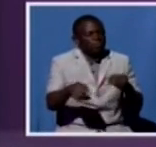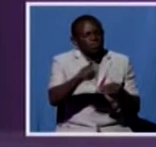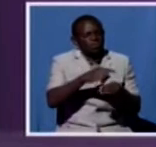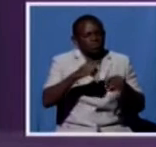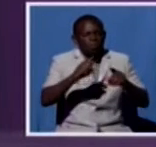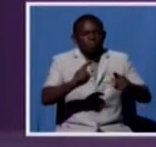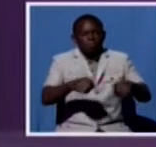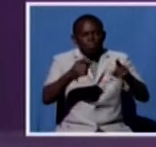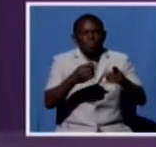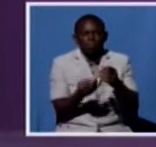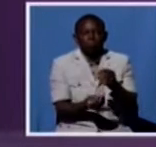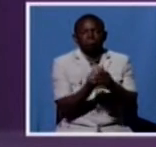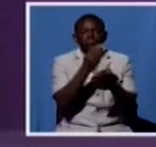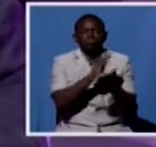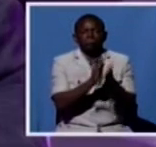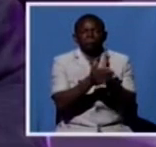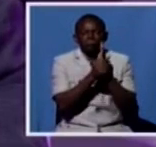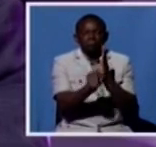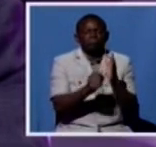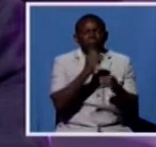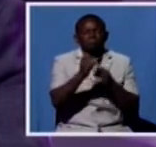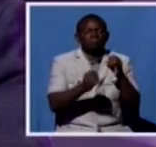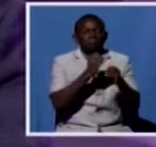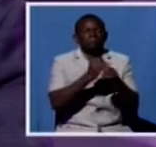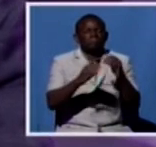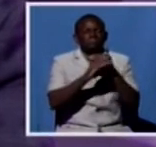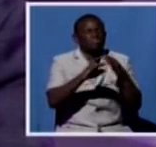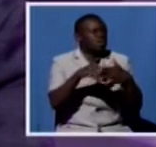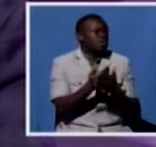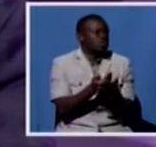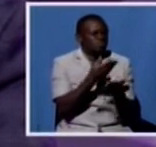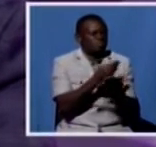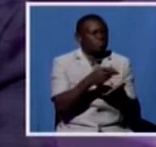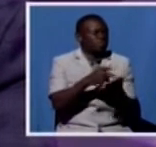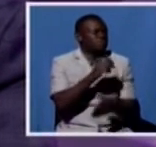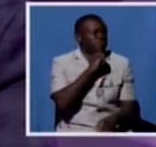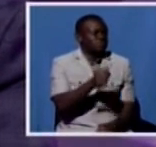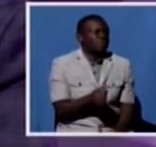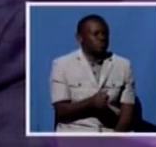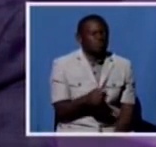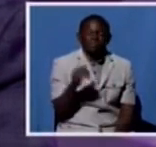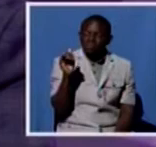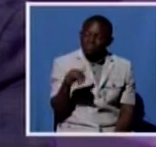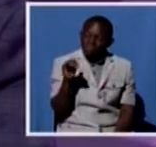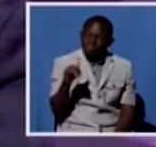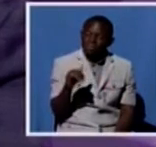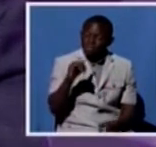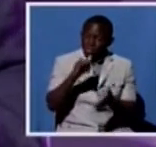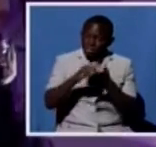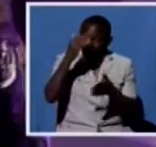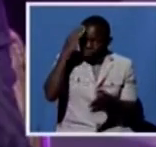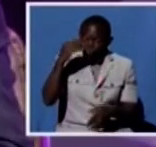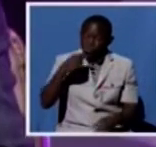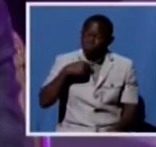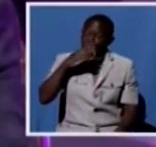international companies. Essentially, and that's why I'm saying that the emphasis has been so much on the local contractors. If